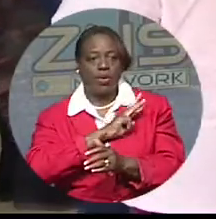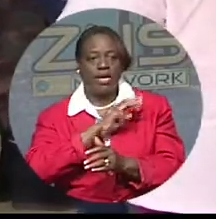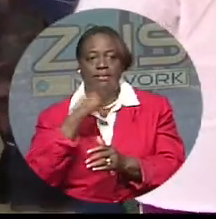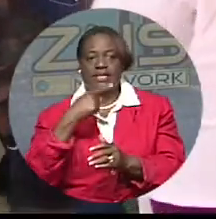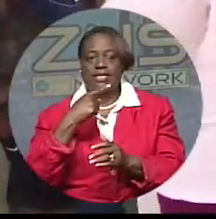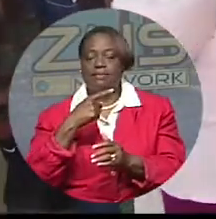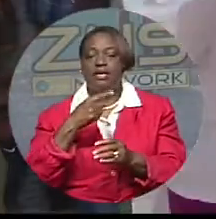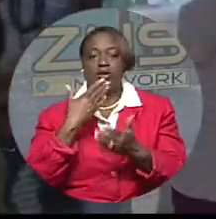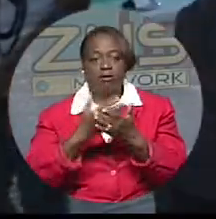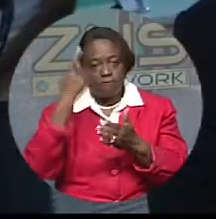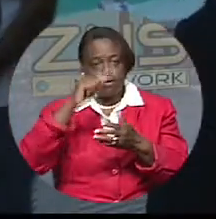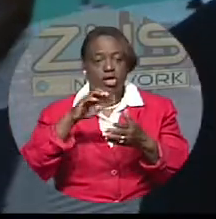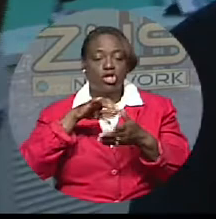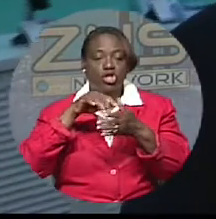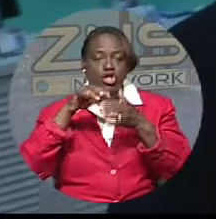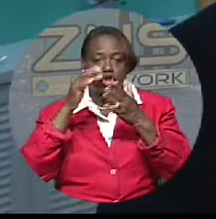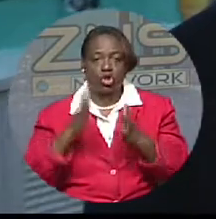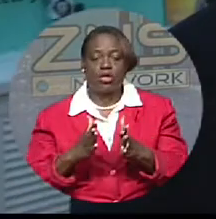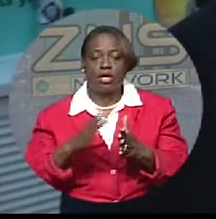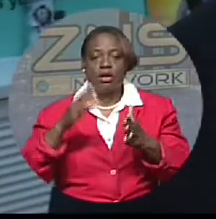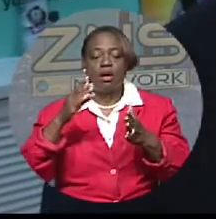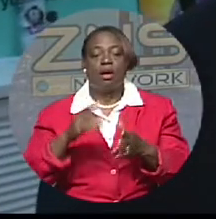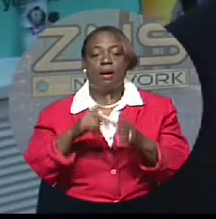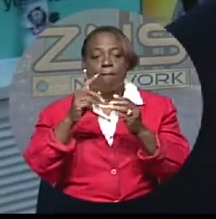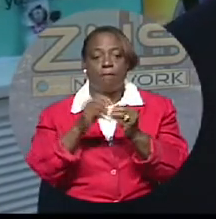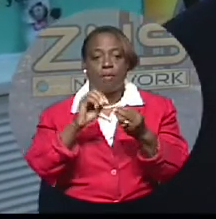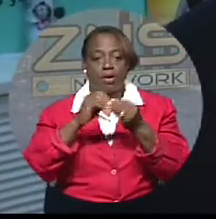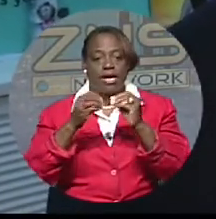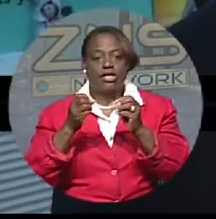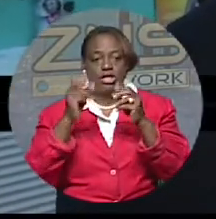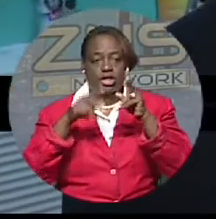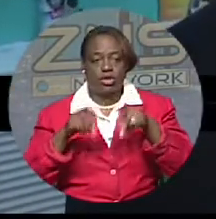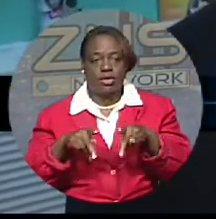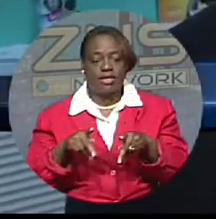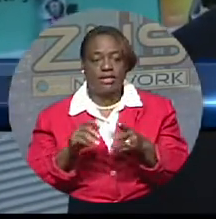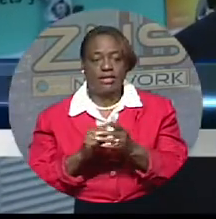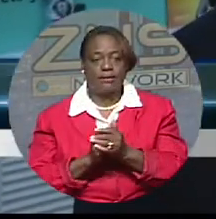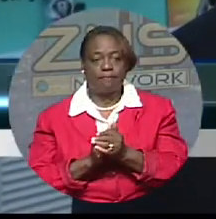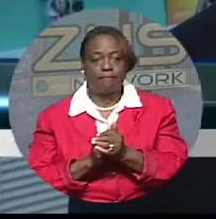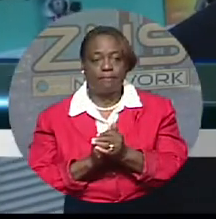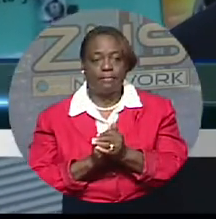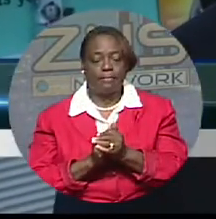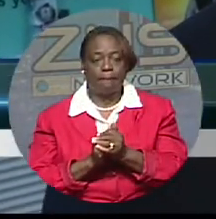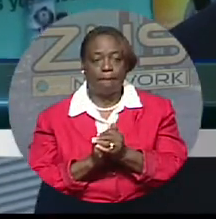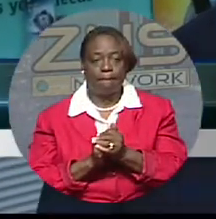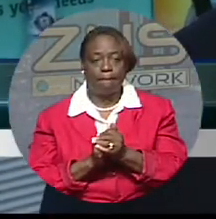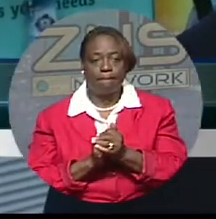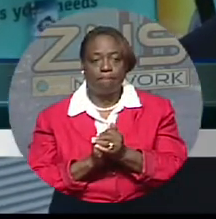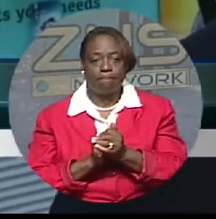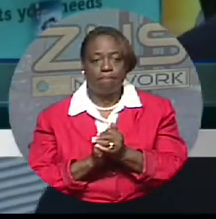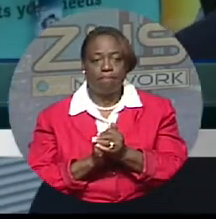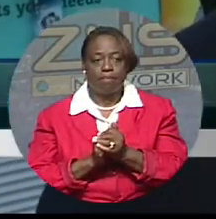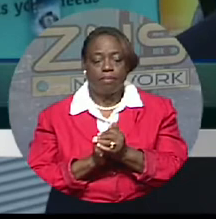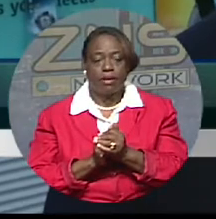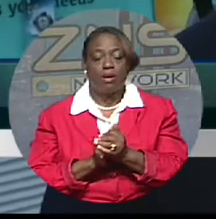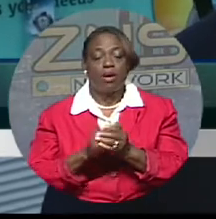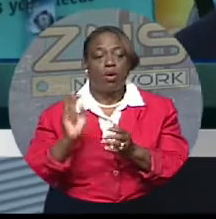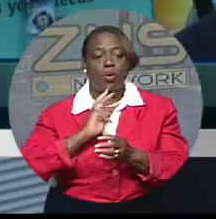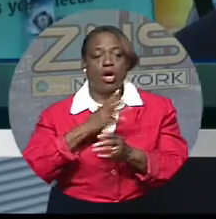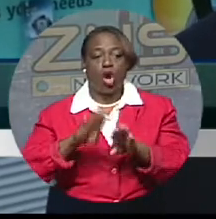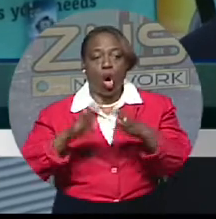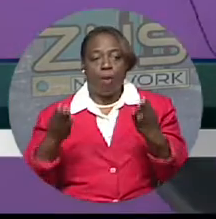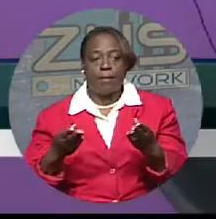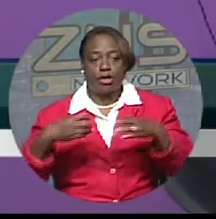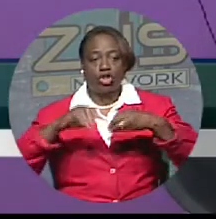population. We've partnered with the College of the Bahamas through a franchise holder, Mr. Green, to open up a store here.